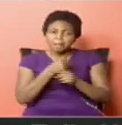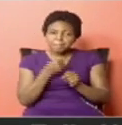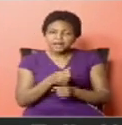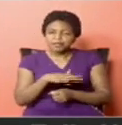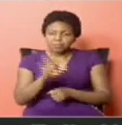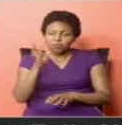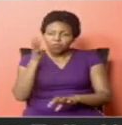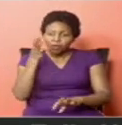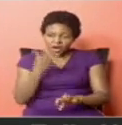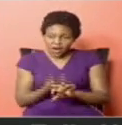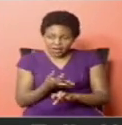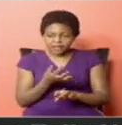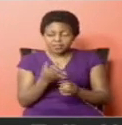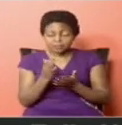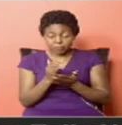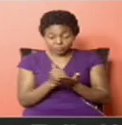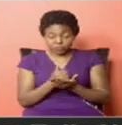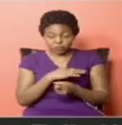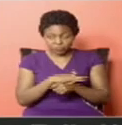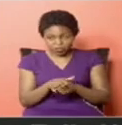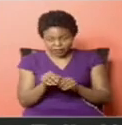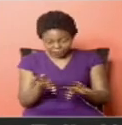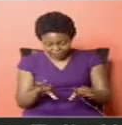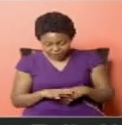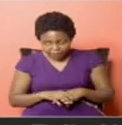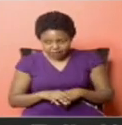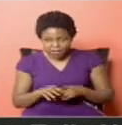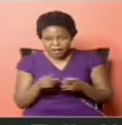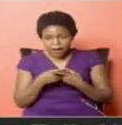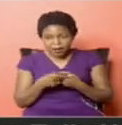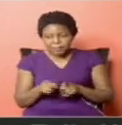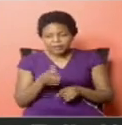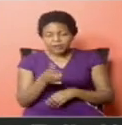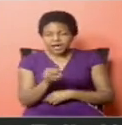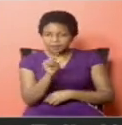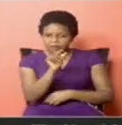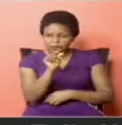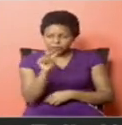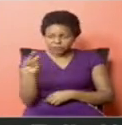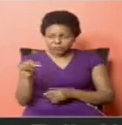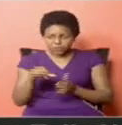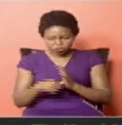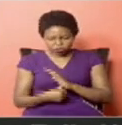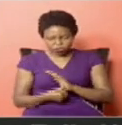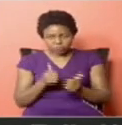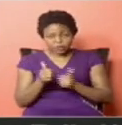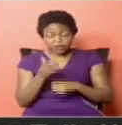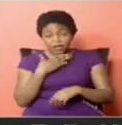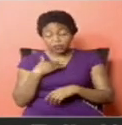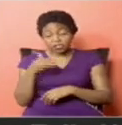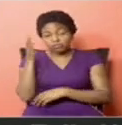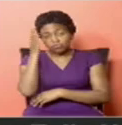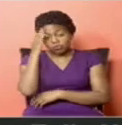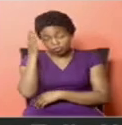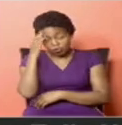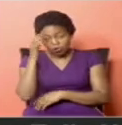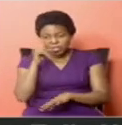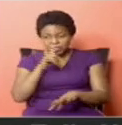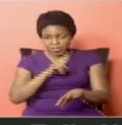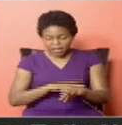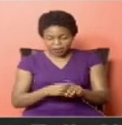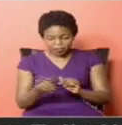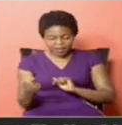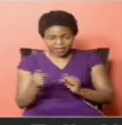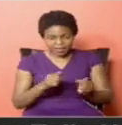pandemic. However, there are a few aspects that I would like us to note during this